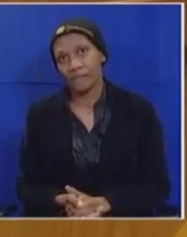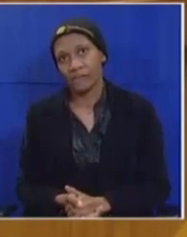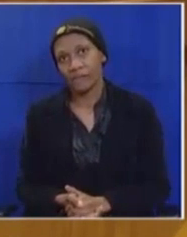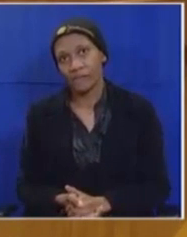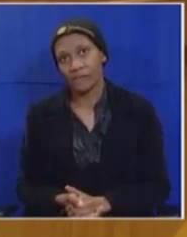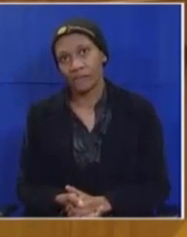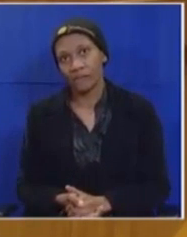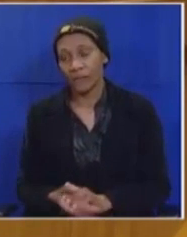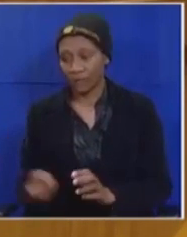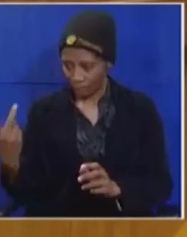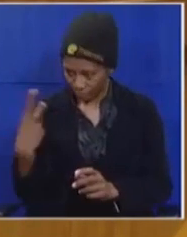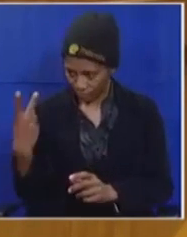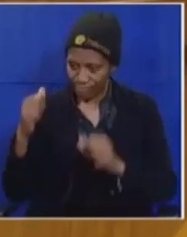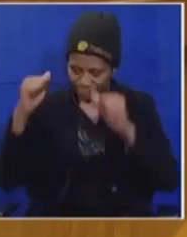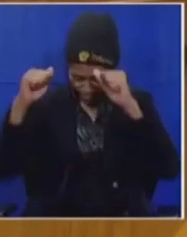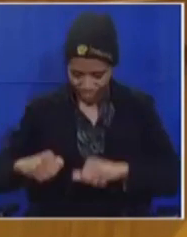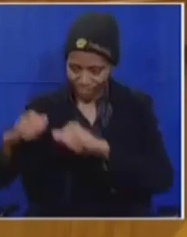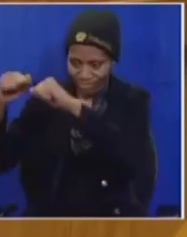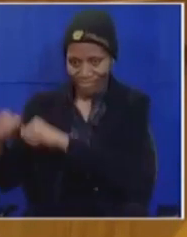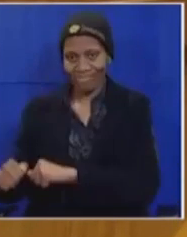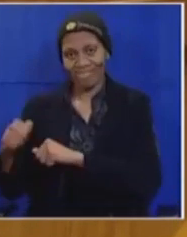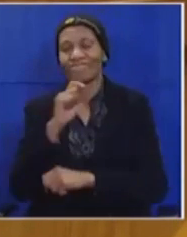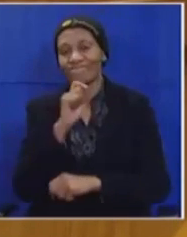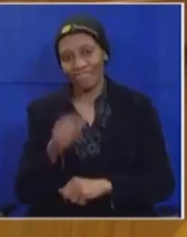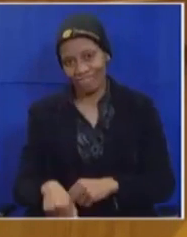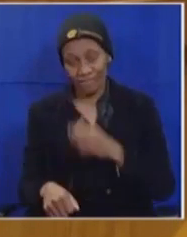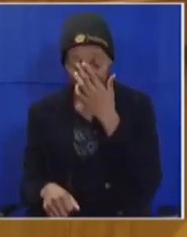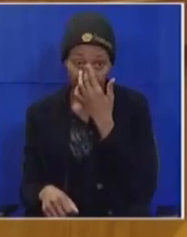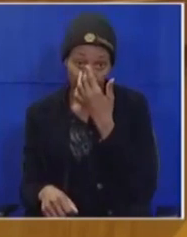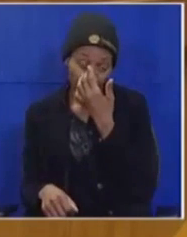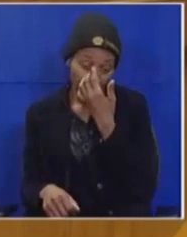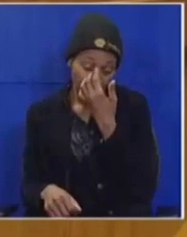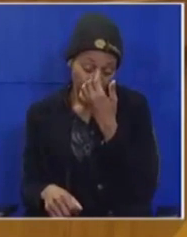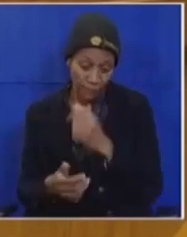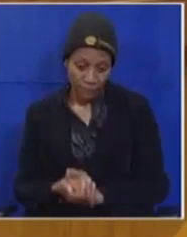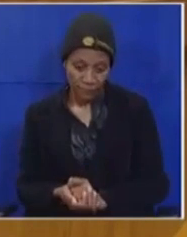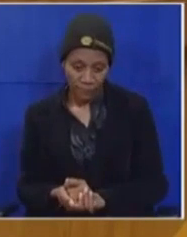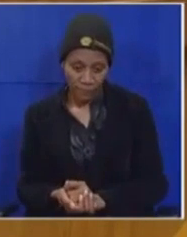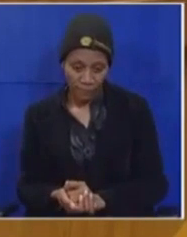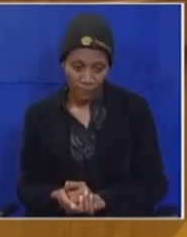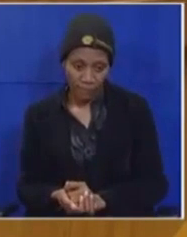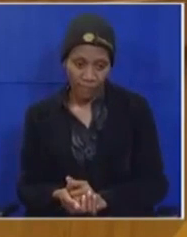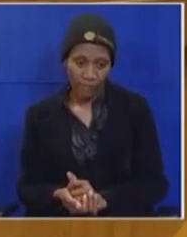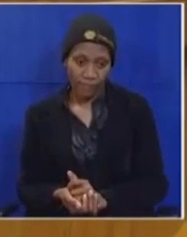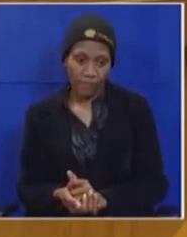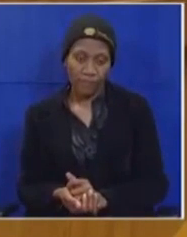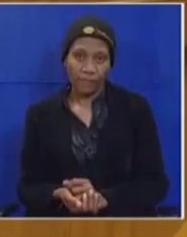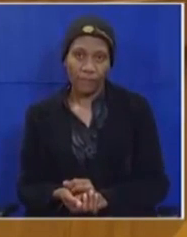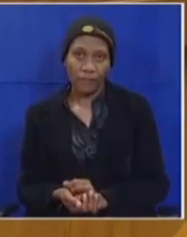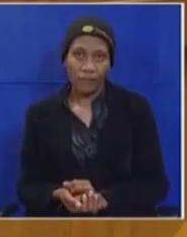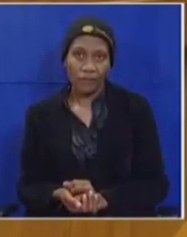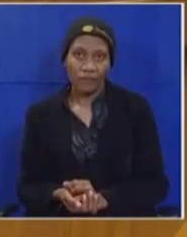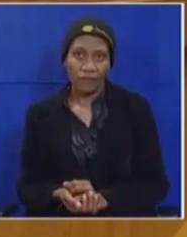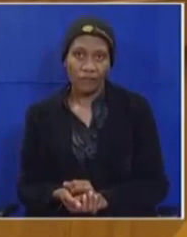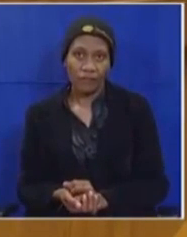that's what you and I agree on. And I know that one of the things that's driving you